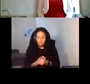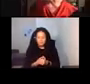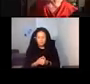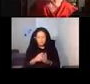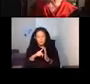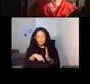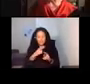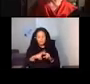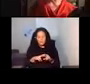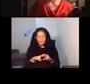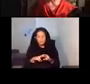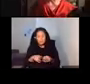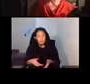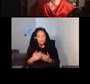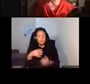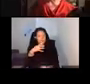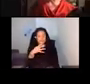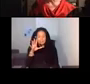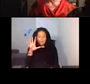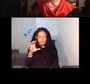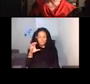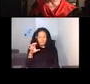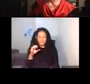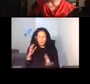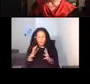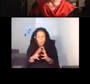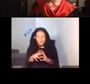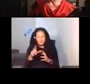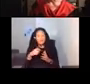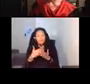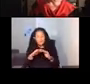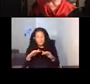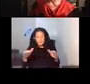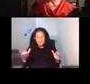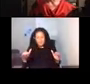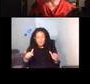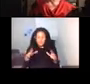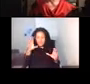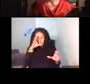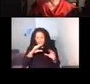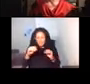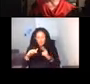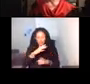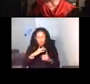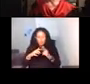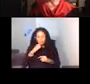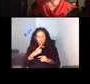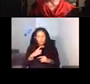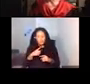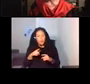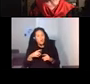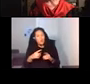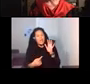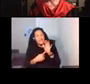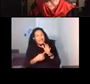Jean Floud, born 1915 in Westcliff-on-Sea, an educational sociologist, principal of Newnham